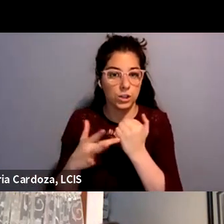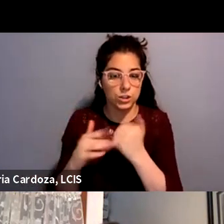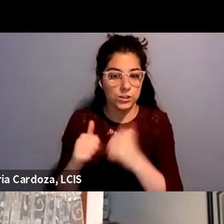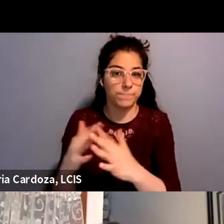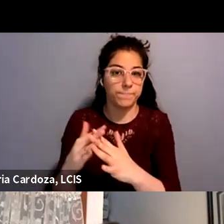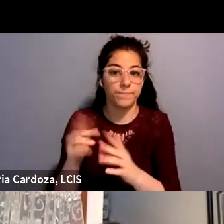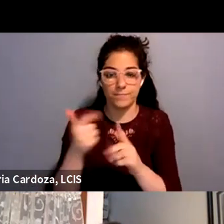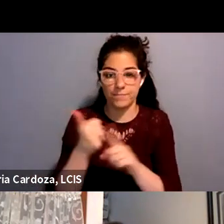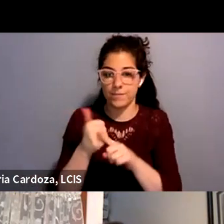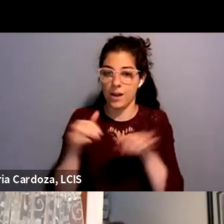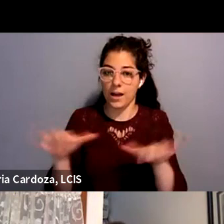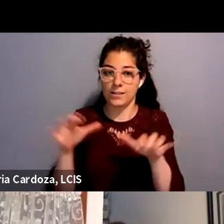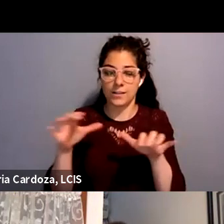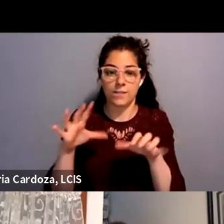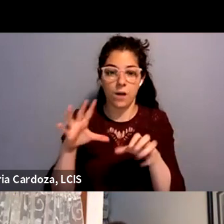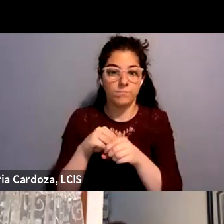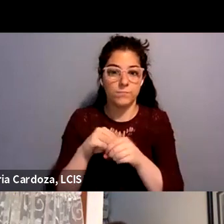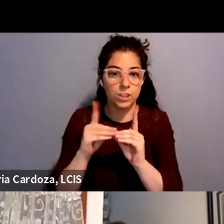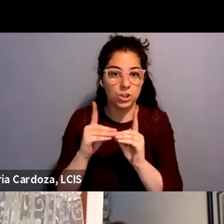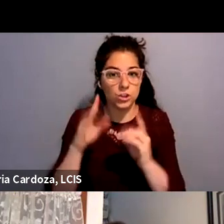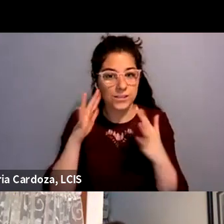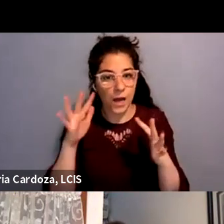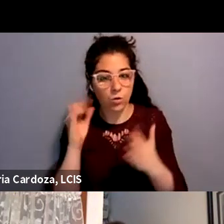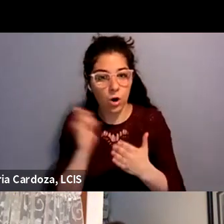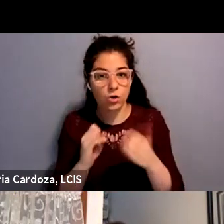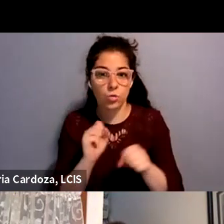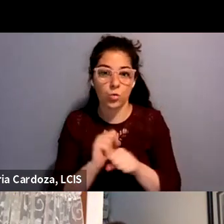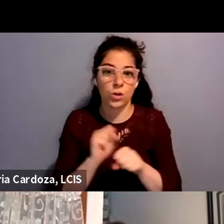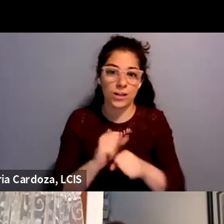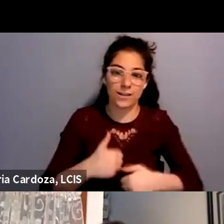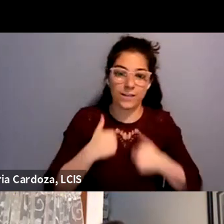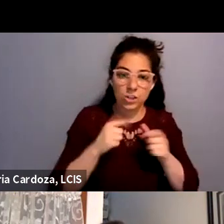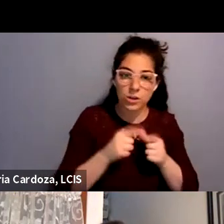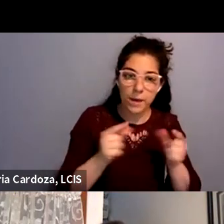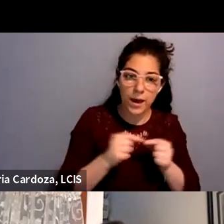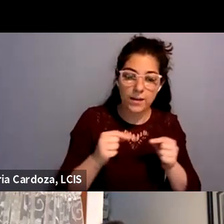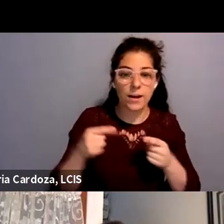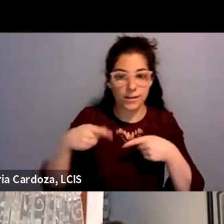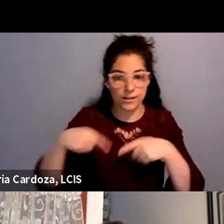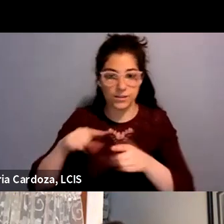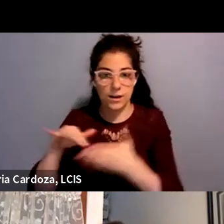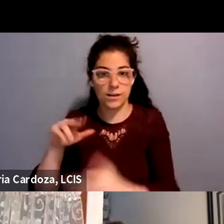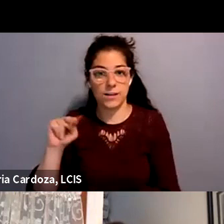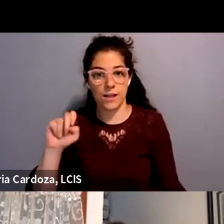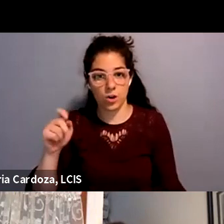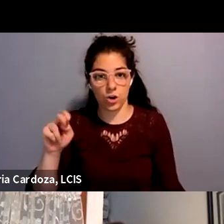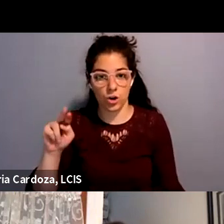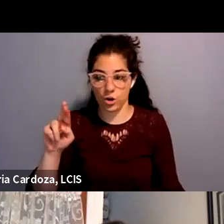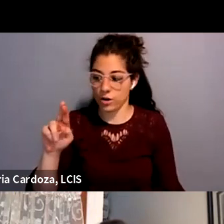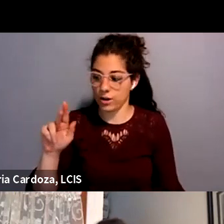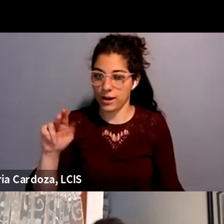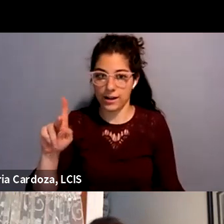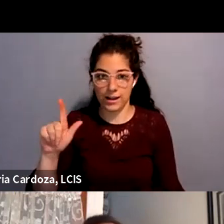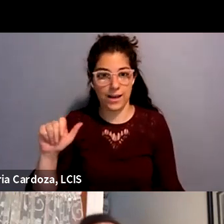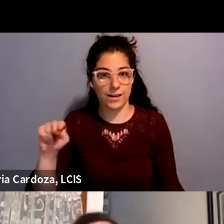active practitioner in digital and sound art, living and working in Japan, and continuing studies in the Netherlands. And he currently teaches in the